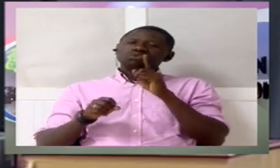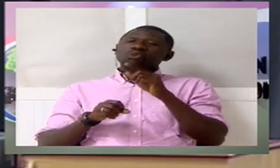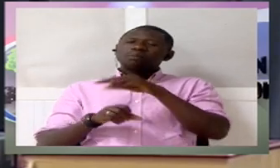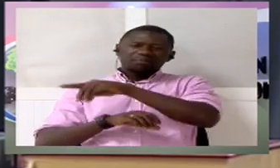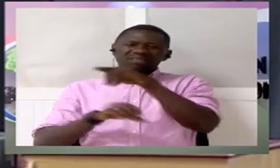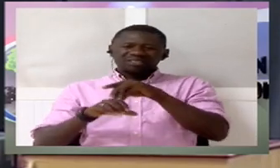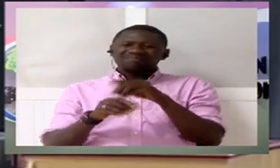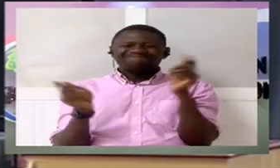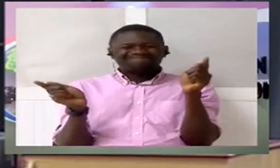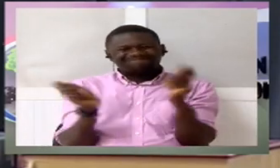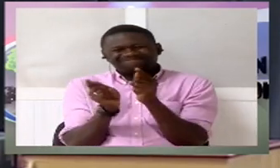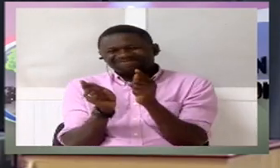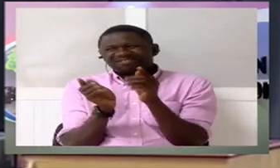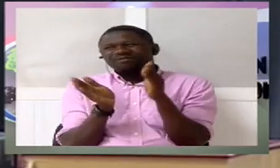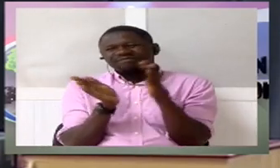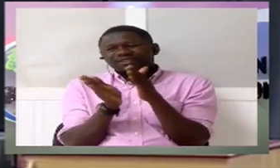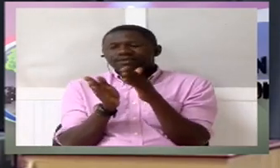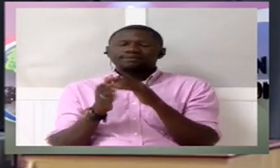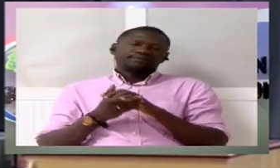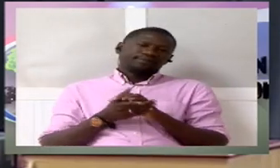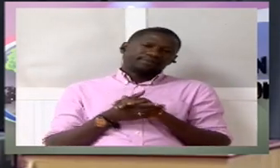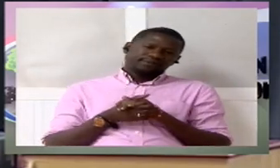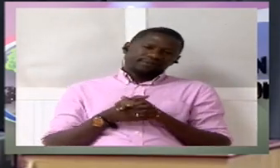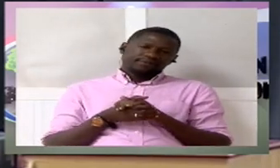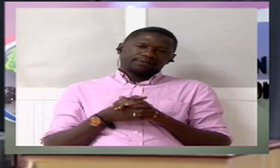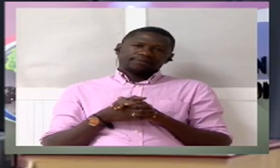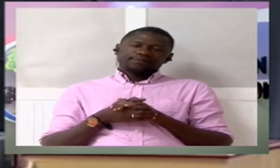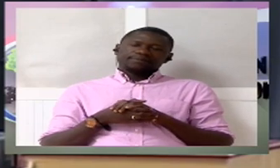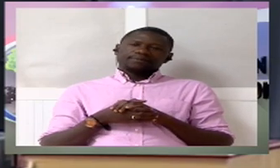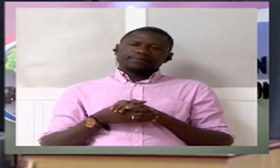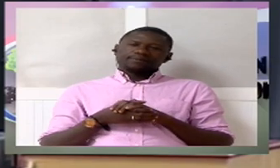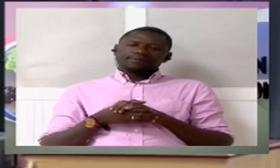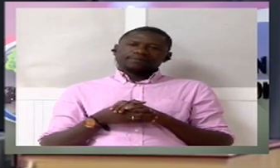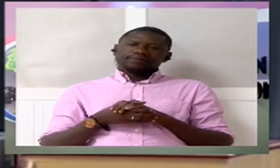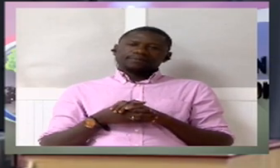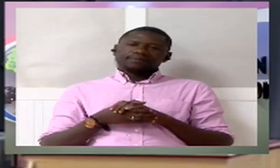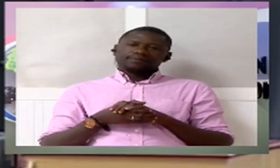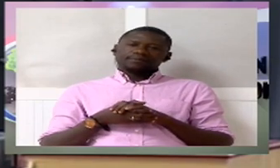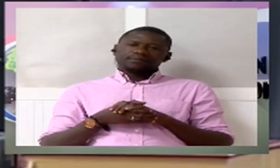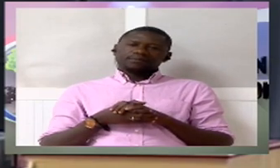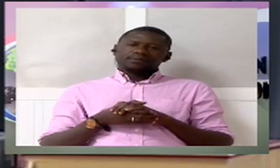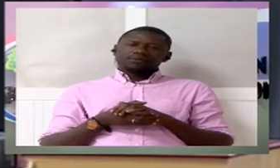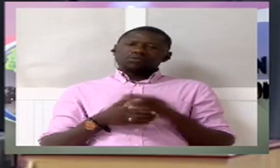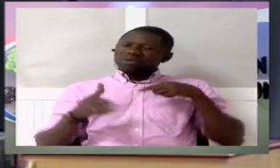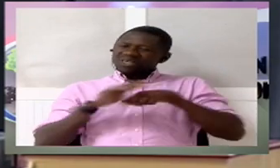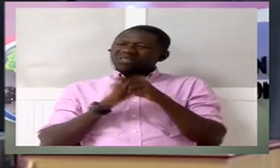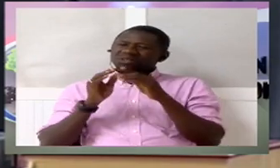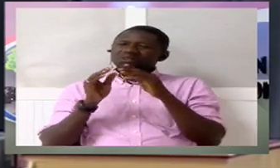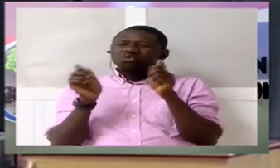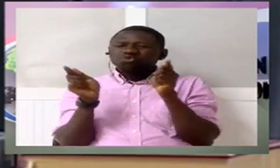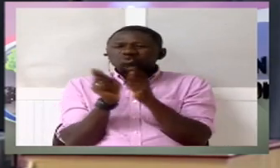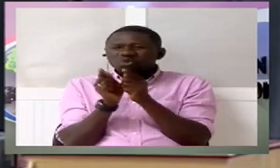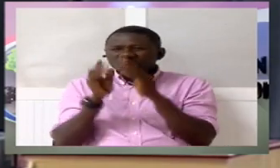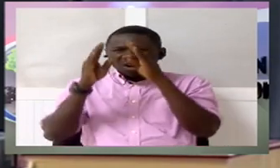detetale. There are some places in Senegal that are very crowded. Bunding bawole kononje. We were